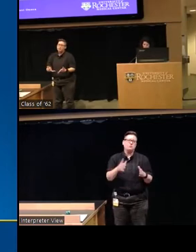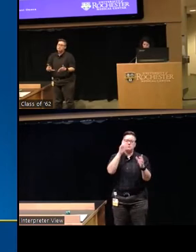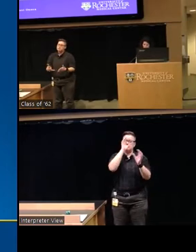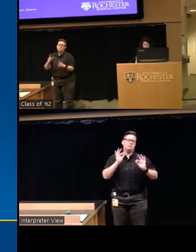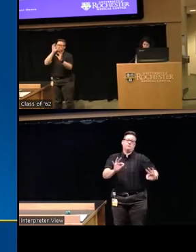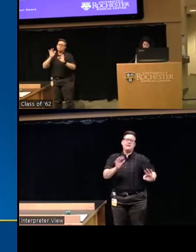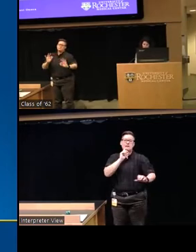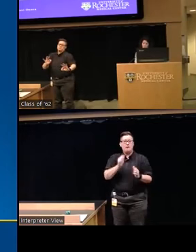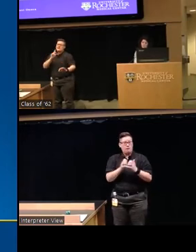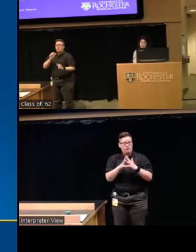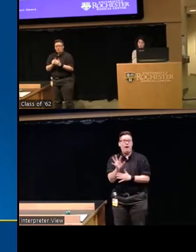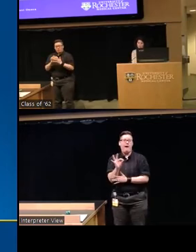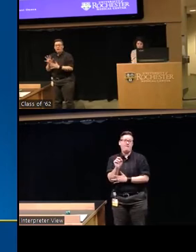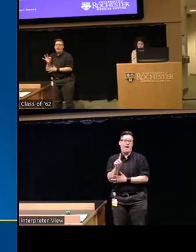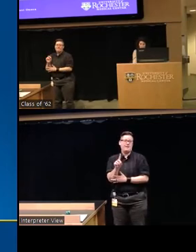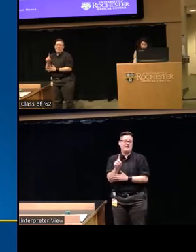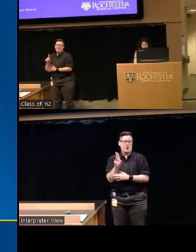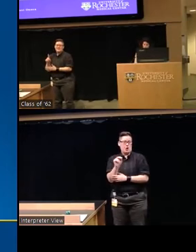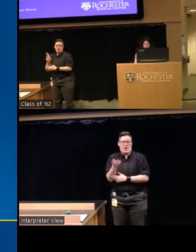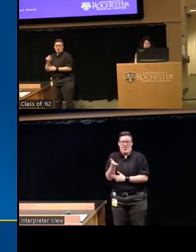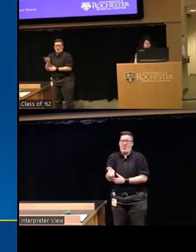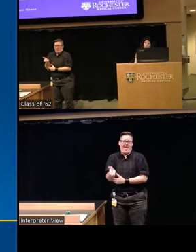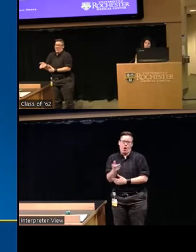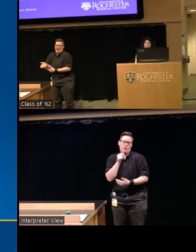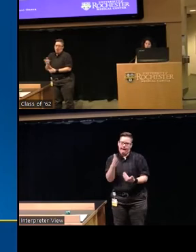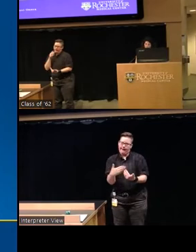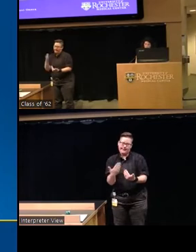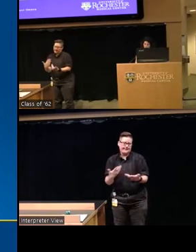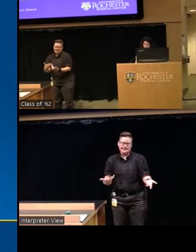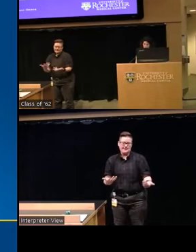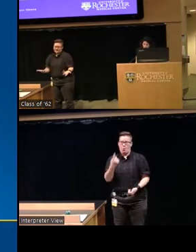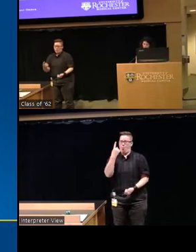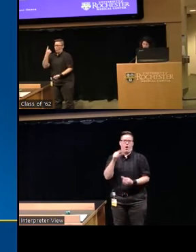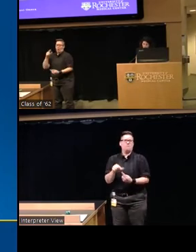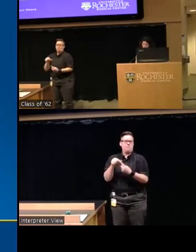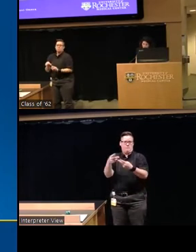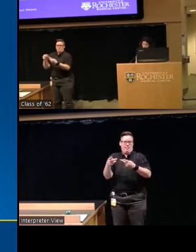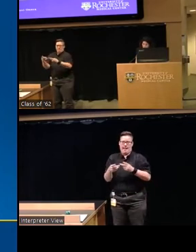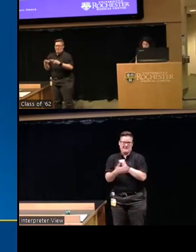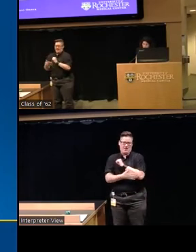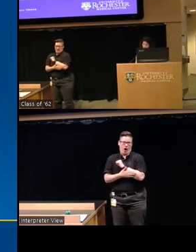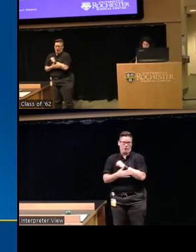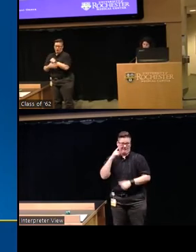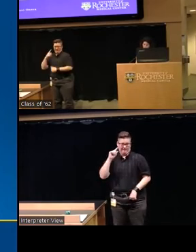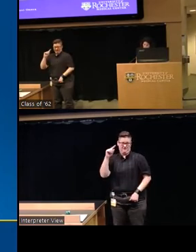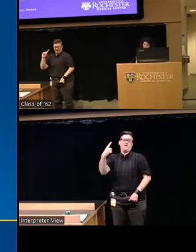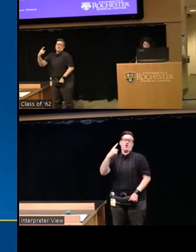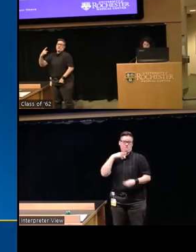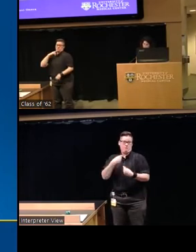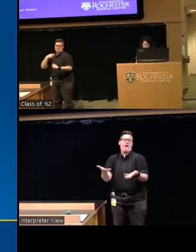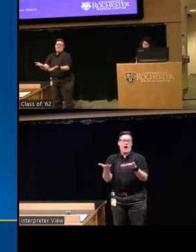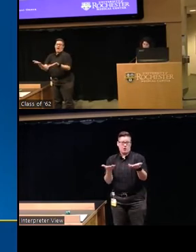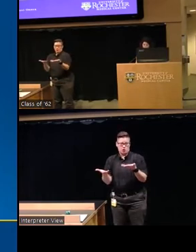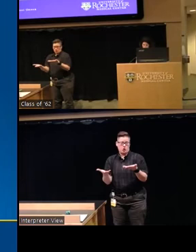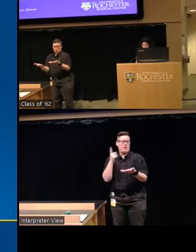an FND unit at MGH was no small feat. It is one of the only places in the country, if not the first, that provides these services